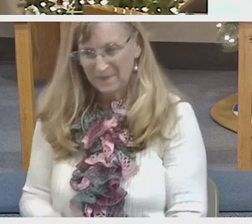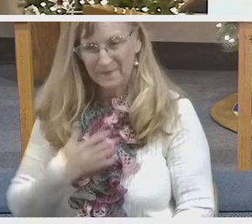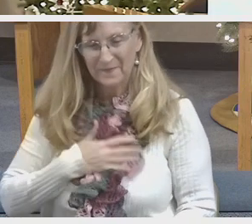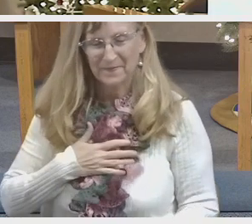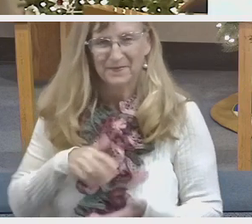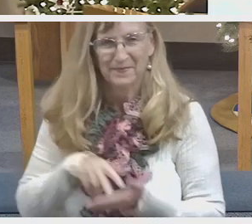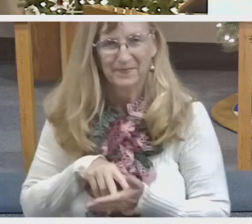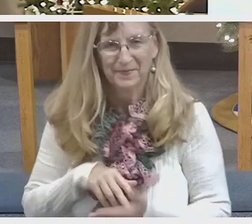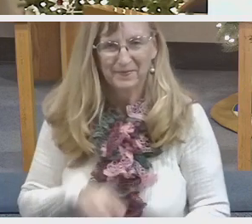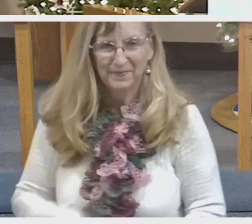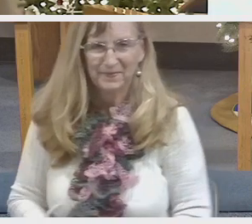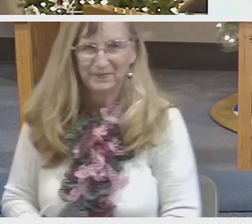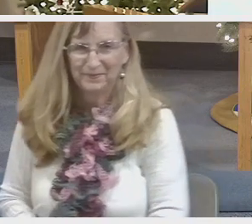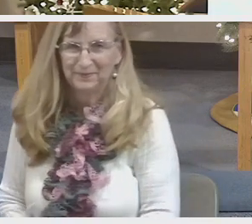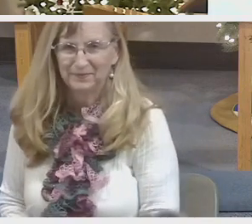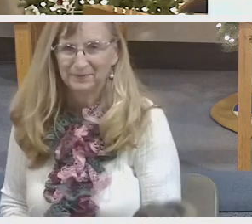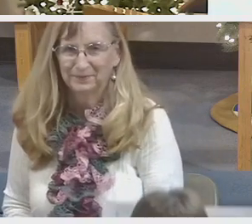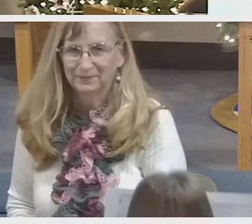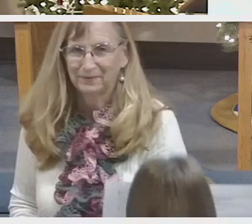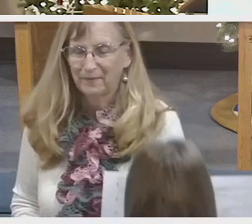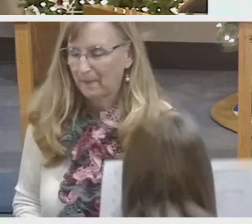Stand.